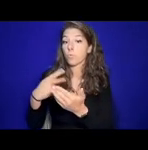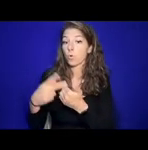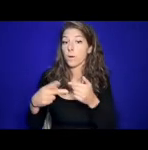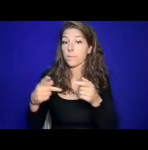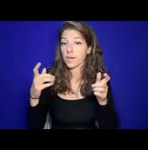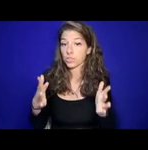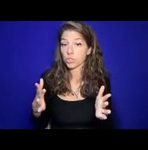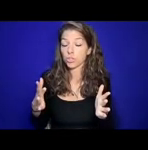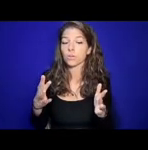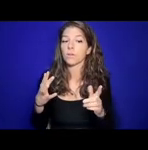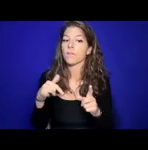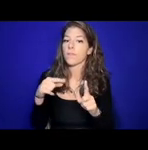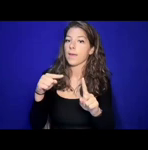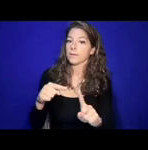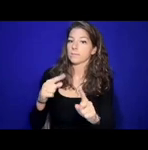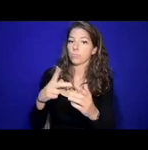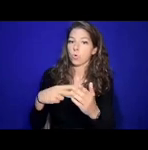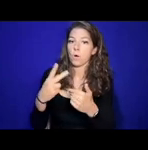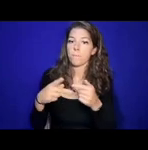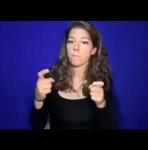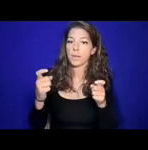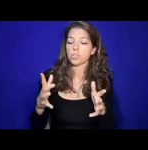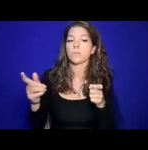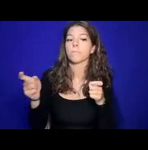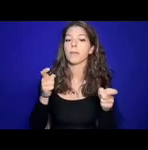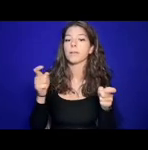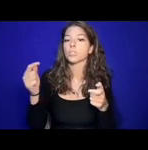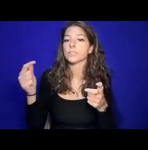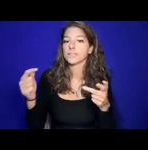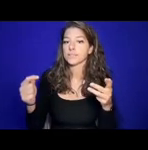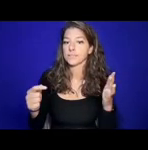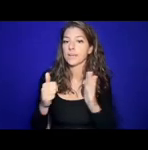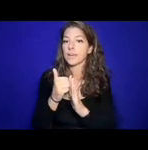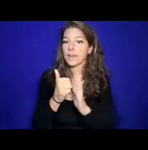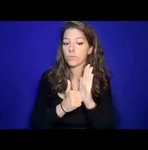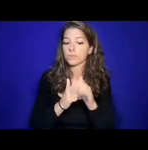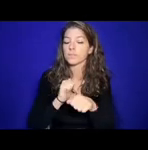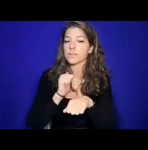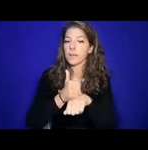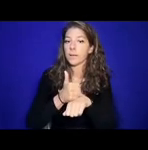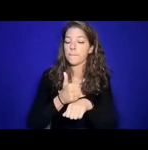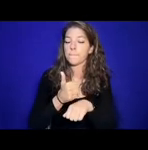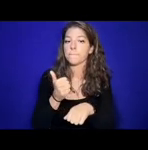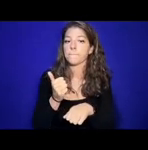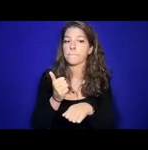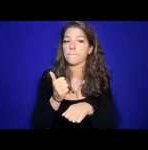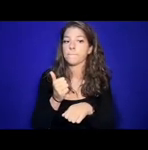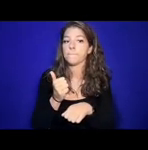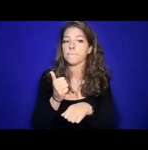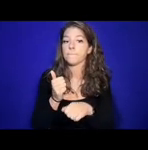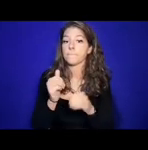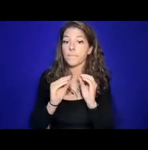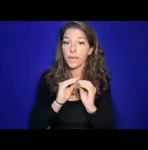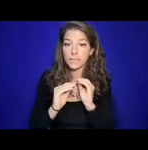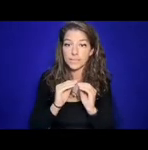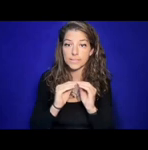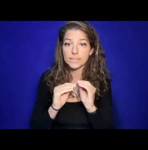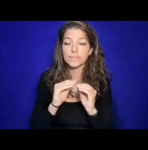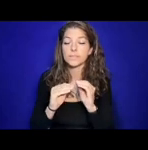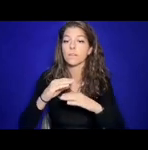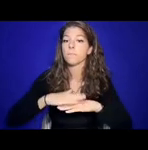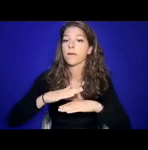manager, and the program manager manages the account setup. They do maintenance on